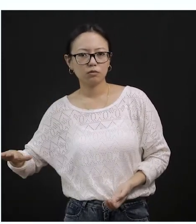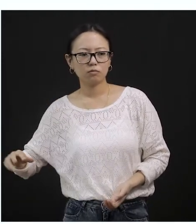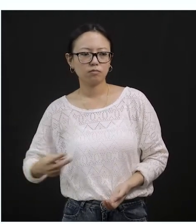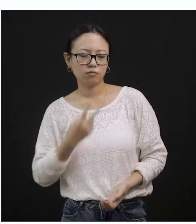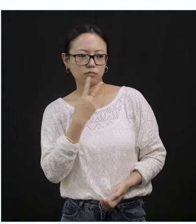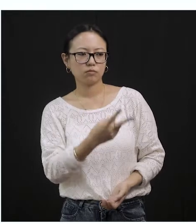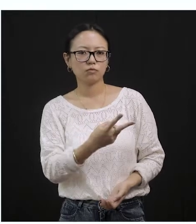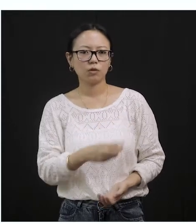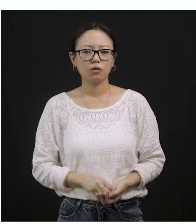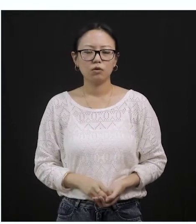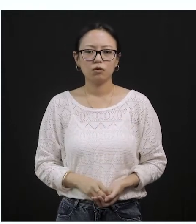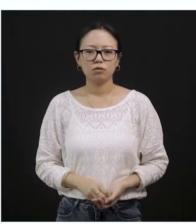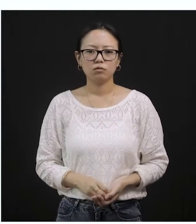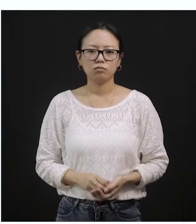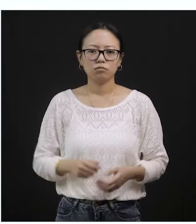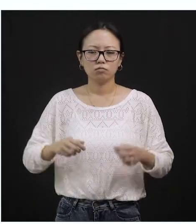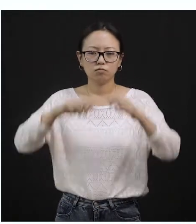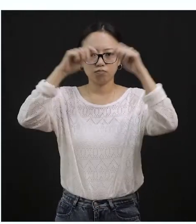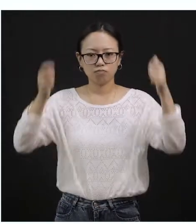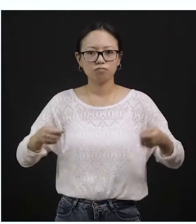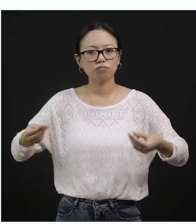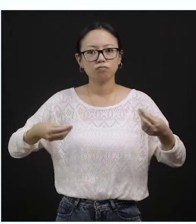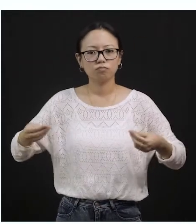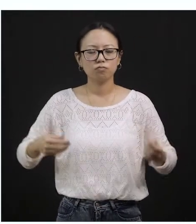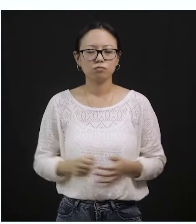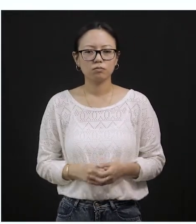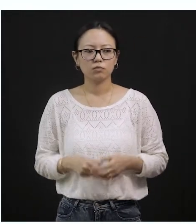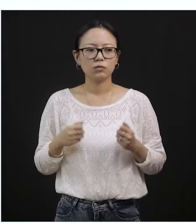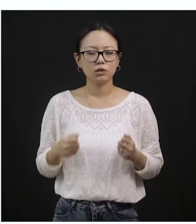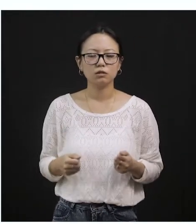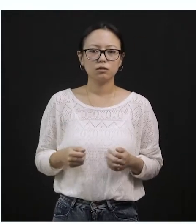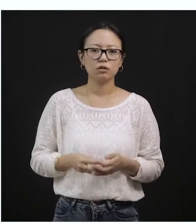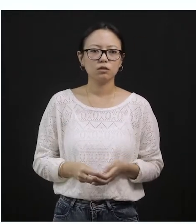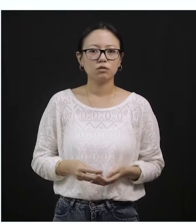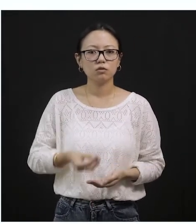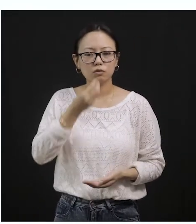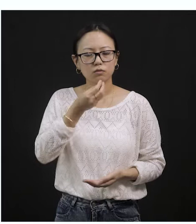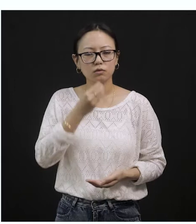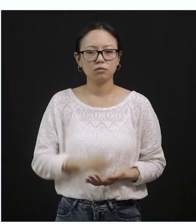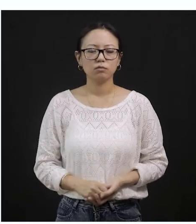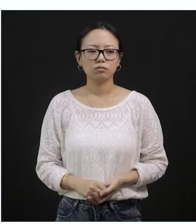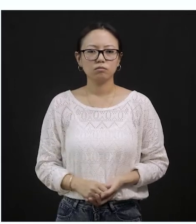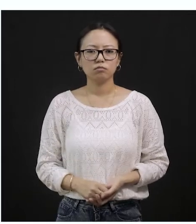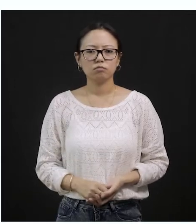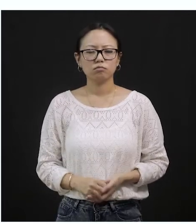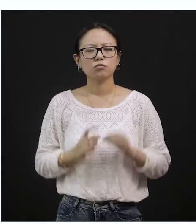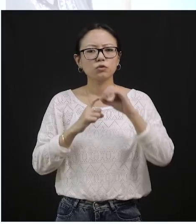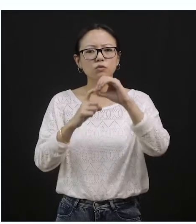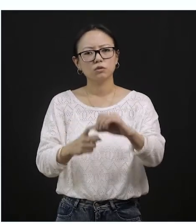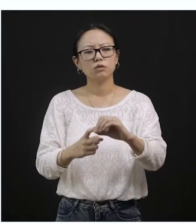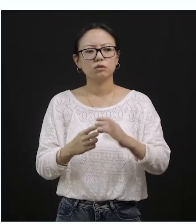food in a restaurant. They are eating food in a restaurant. Now, my question to you is, this